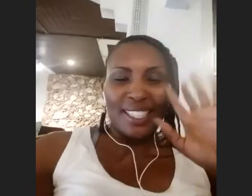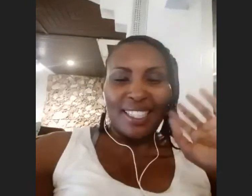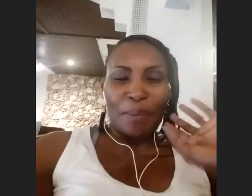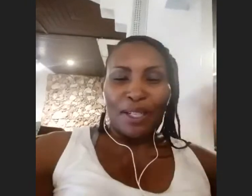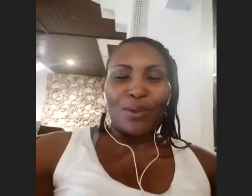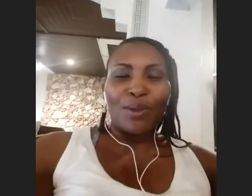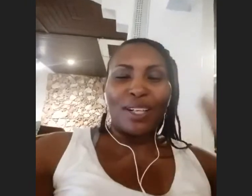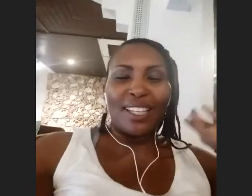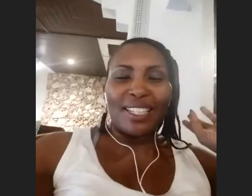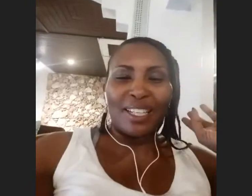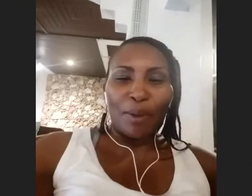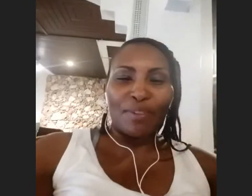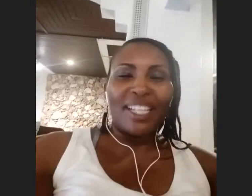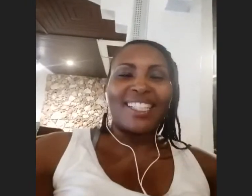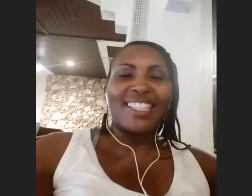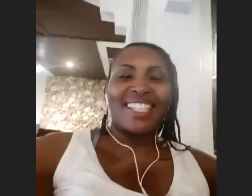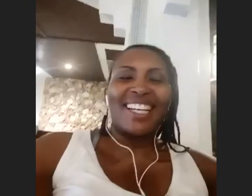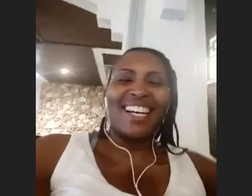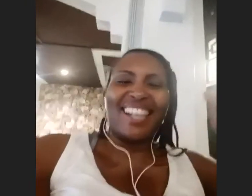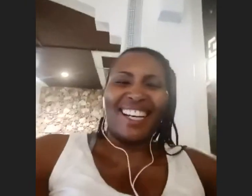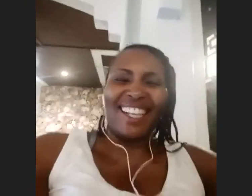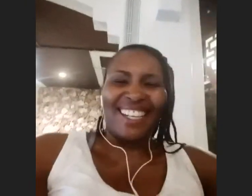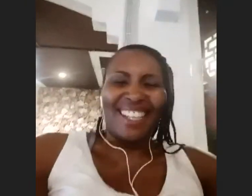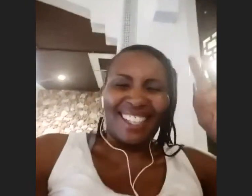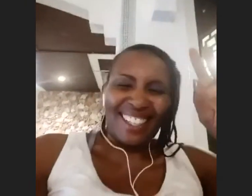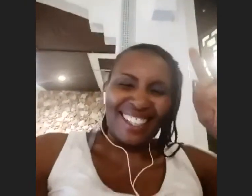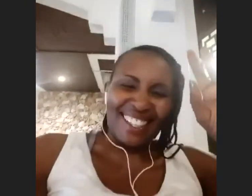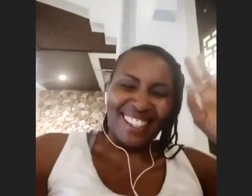doing this and praying to God that He provides.